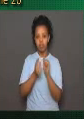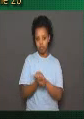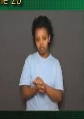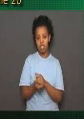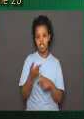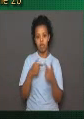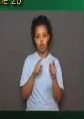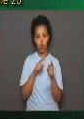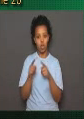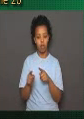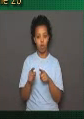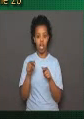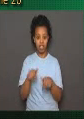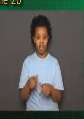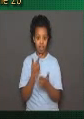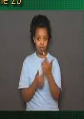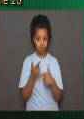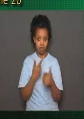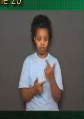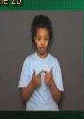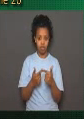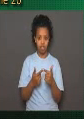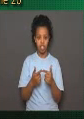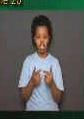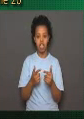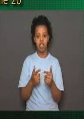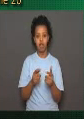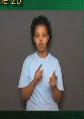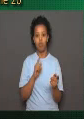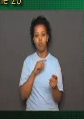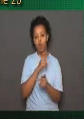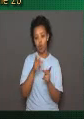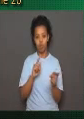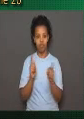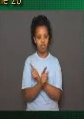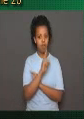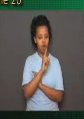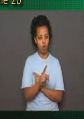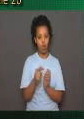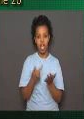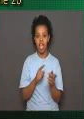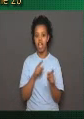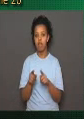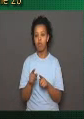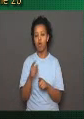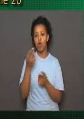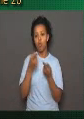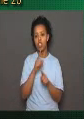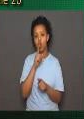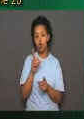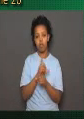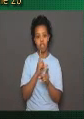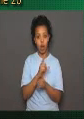today is translocation. This is when a piece of one